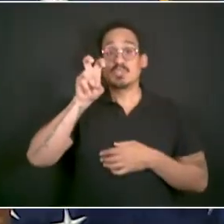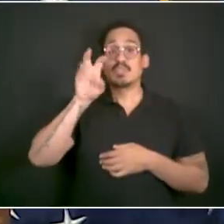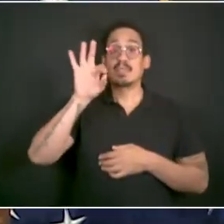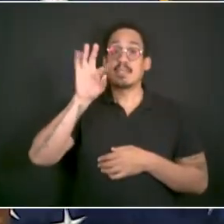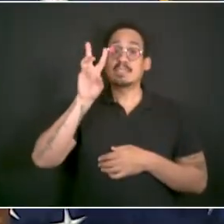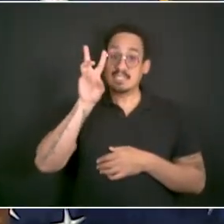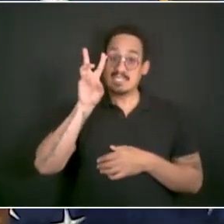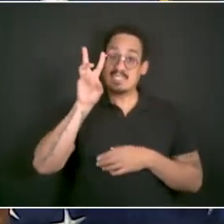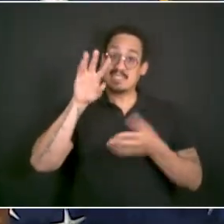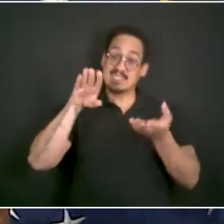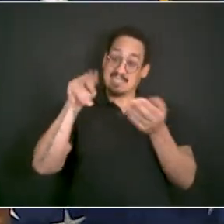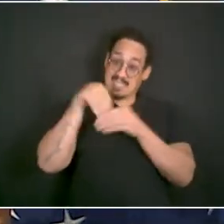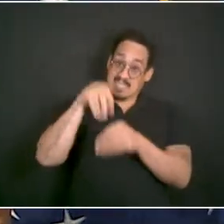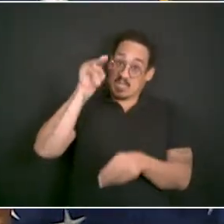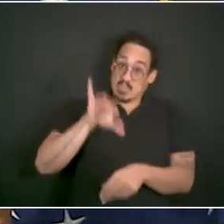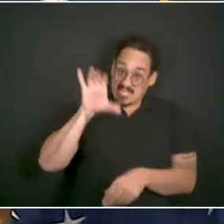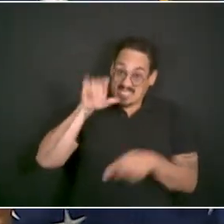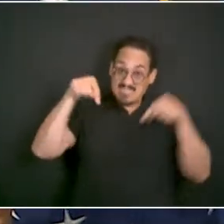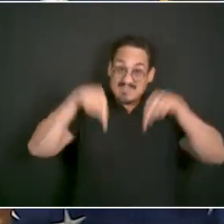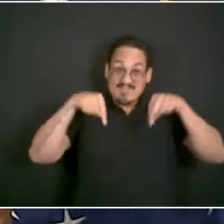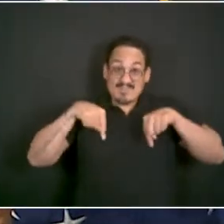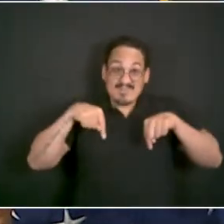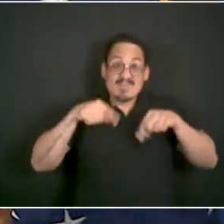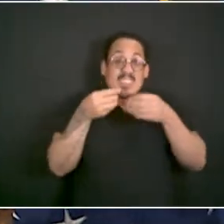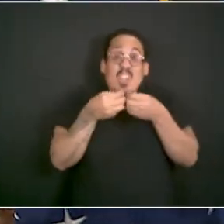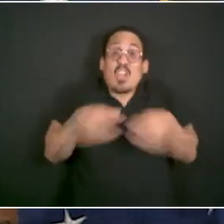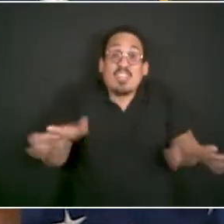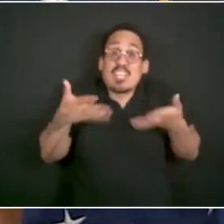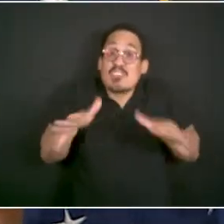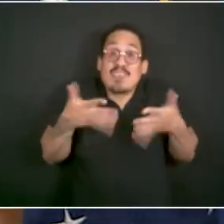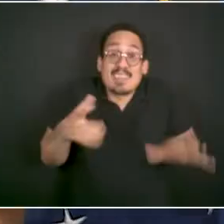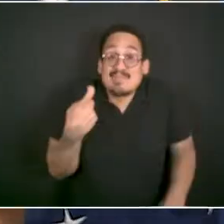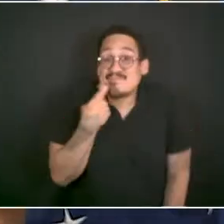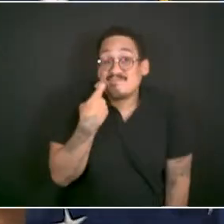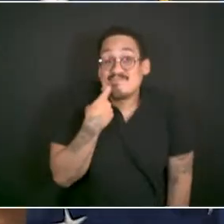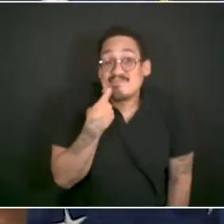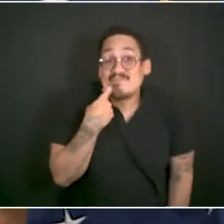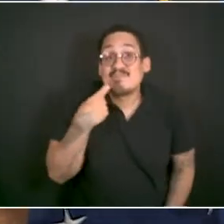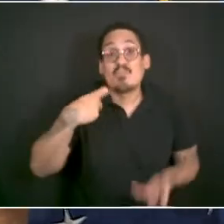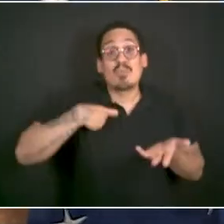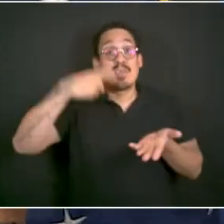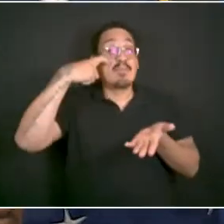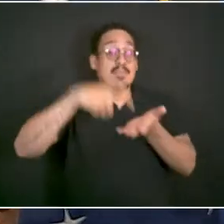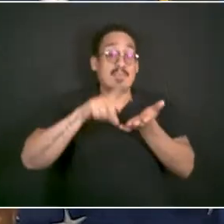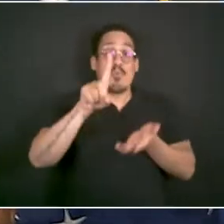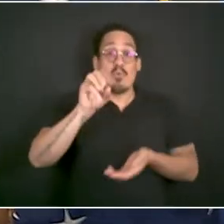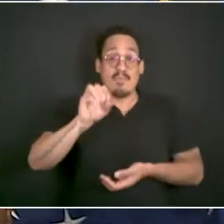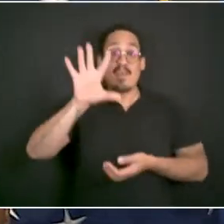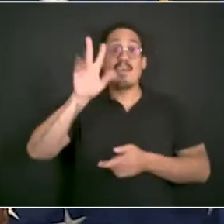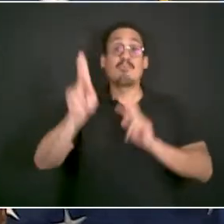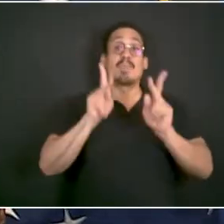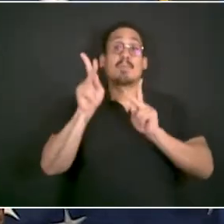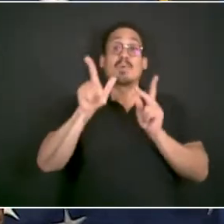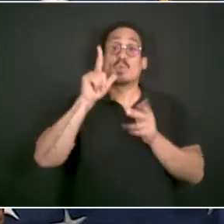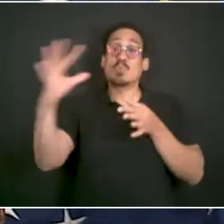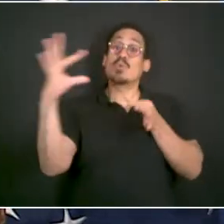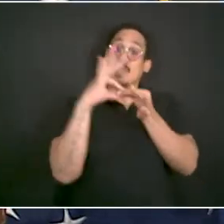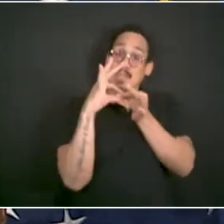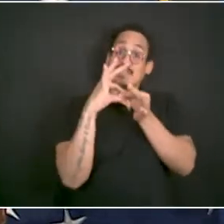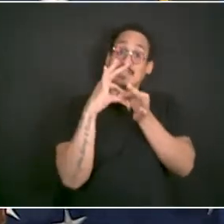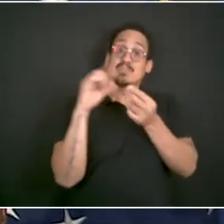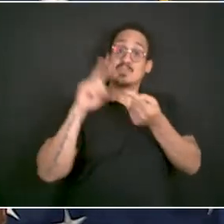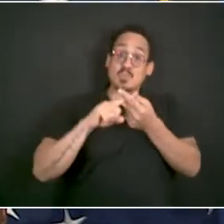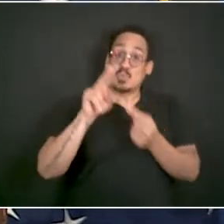We go to the city of New York. So far, we've identified 105 who are New York City connected of those who've died. That 105 breaks